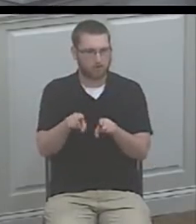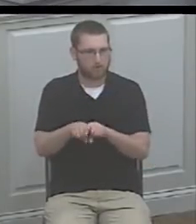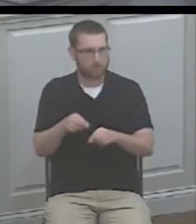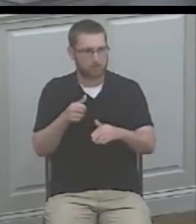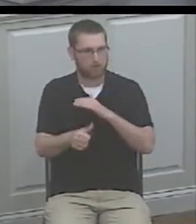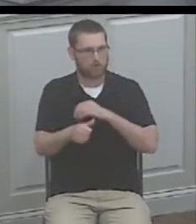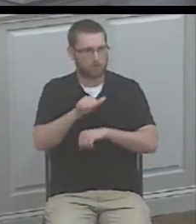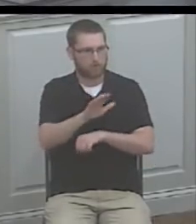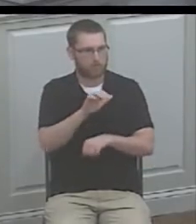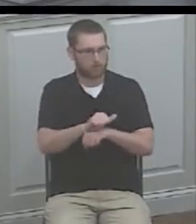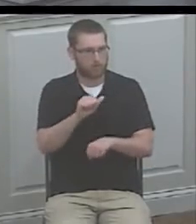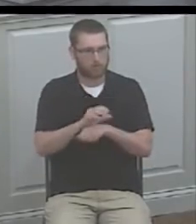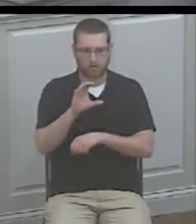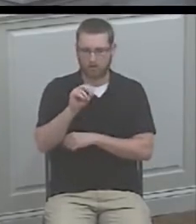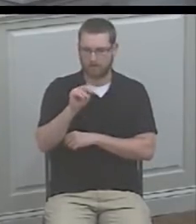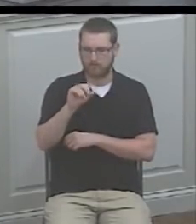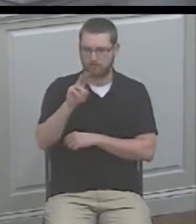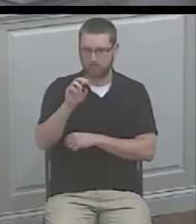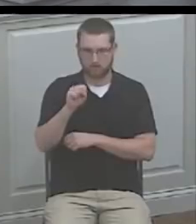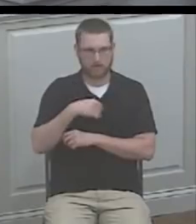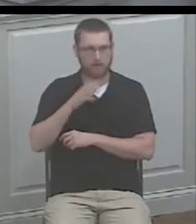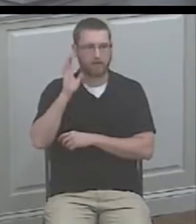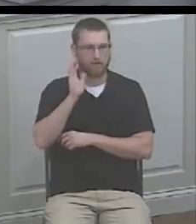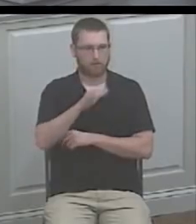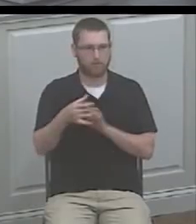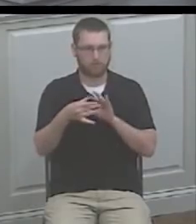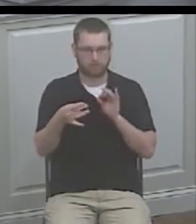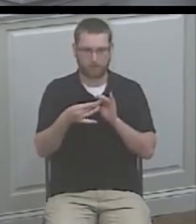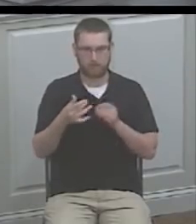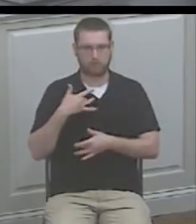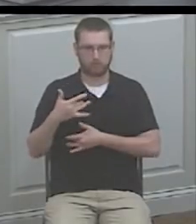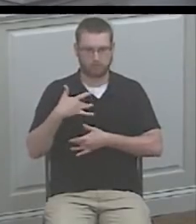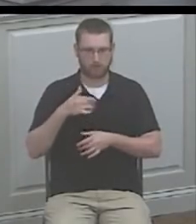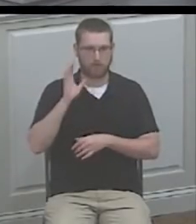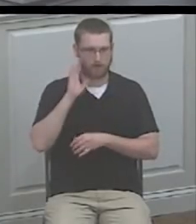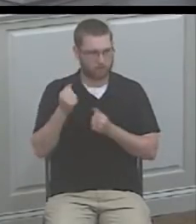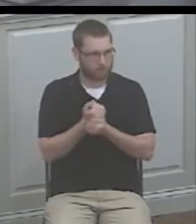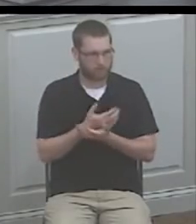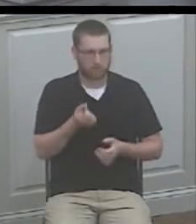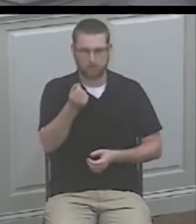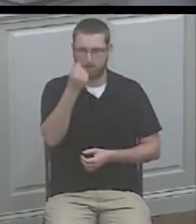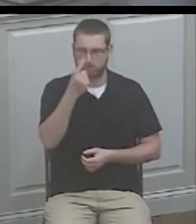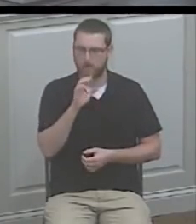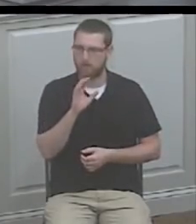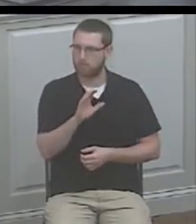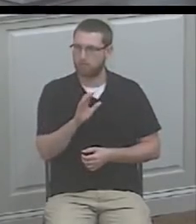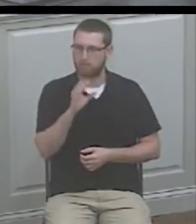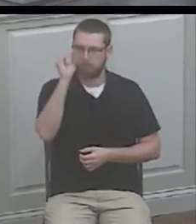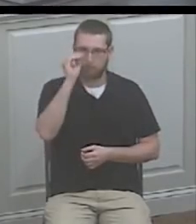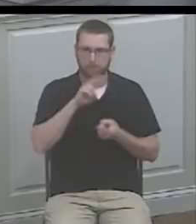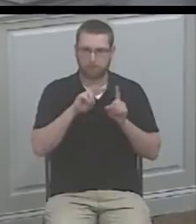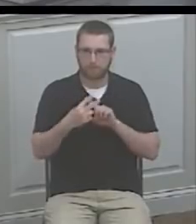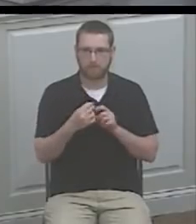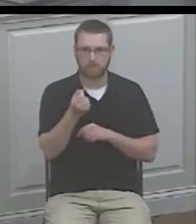it. So I hear you. We hear you. We understand. For several